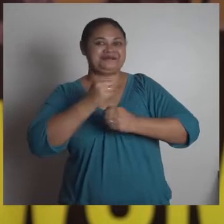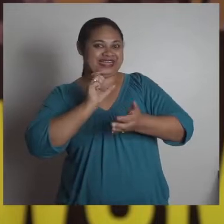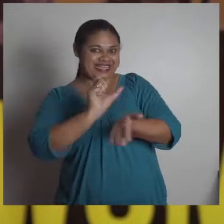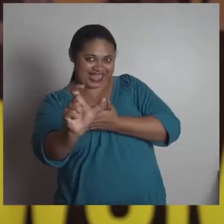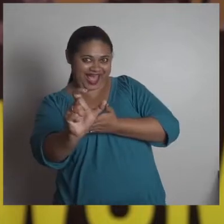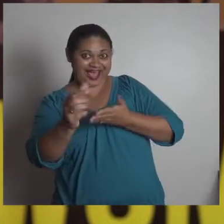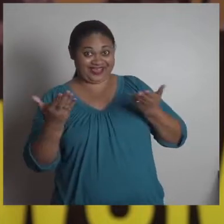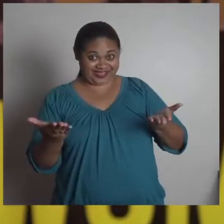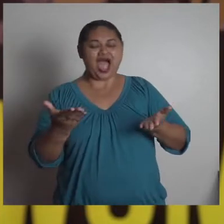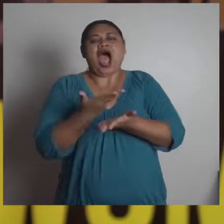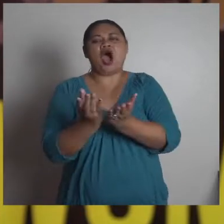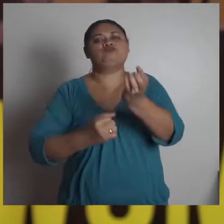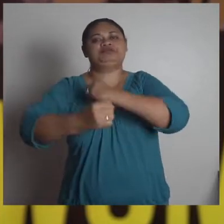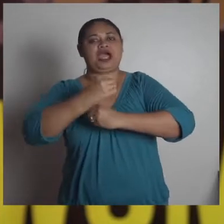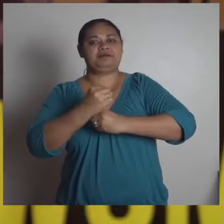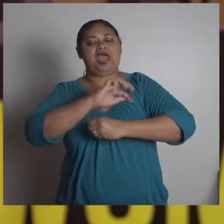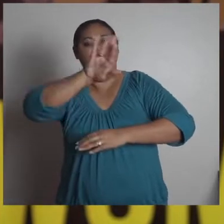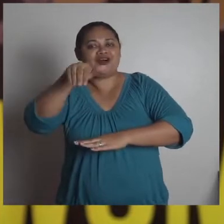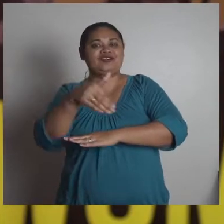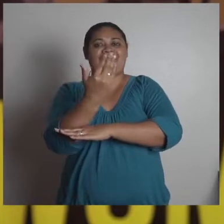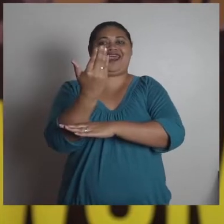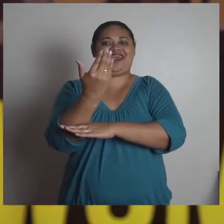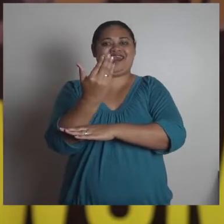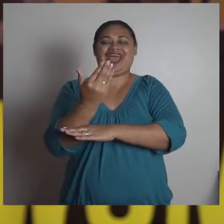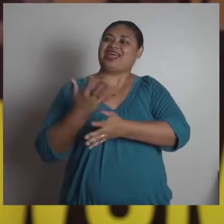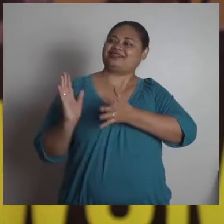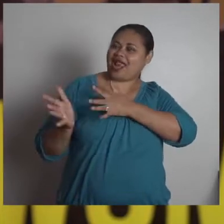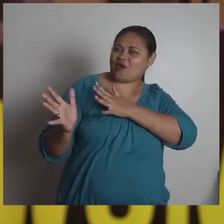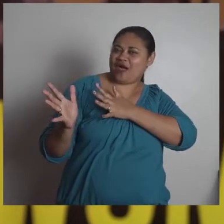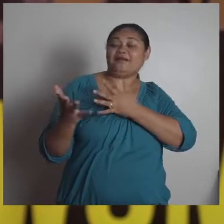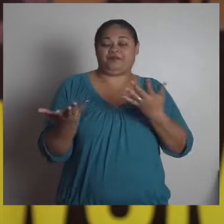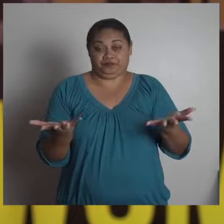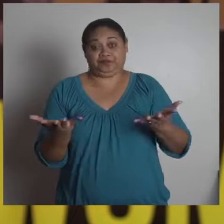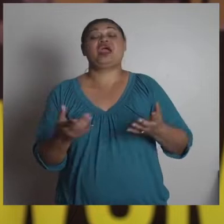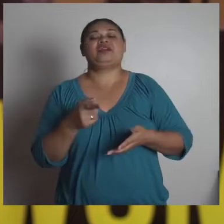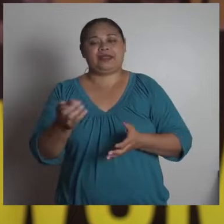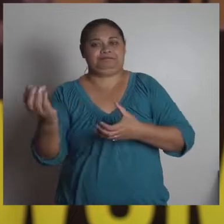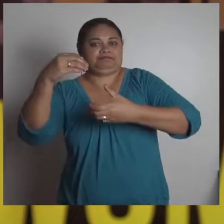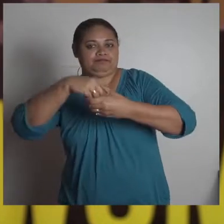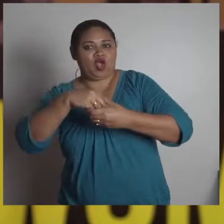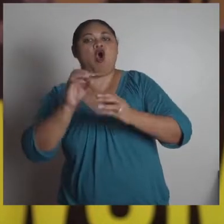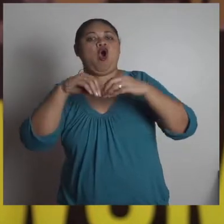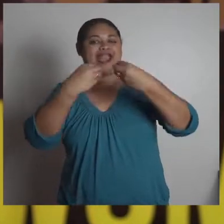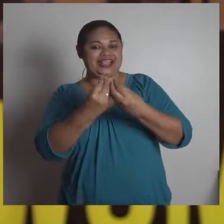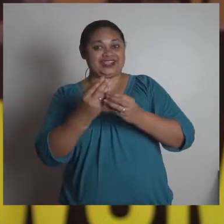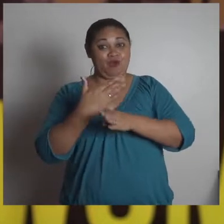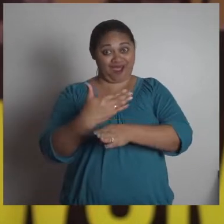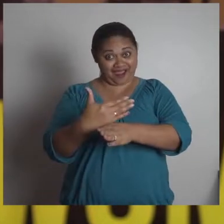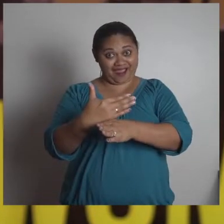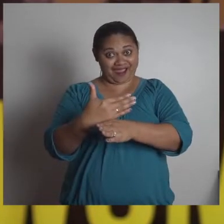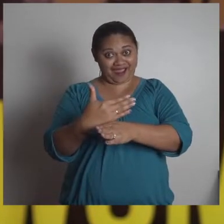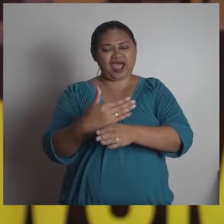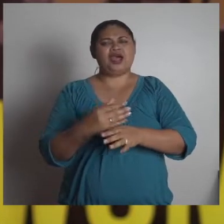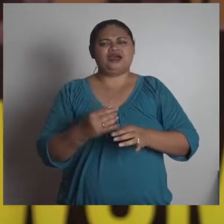of conversations, it becomes very, very clear how it has to be part of our everyday conversation and how it has to become part of